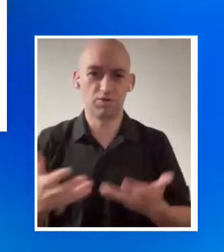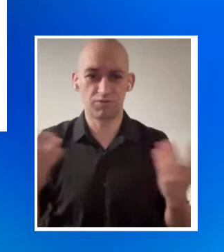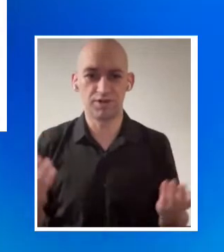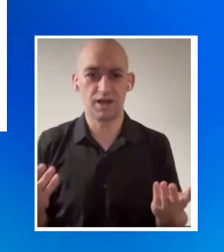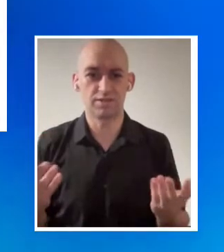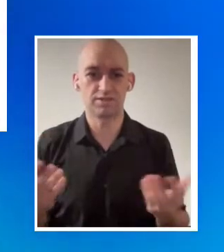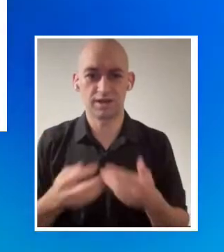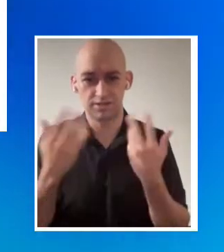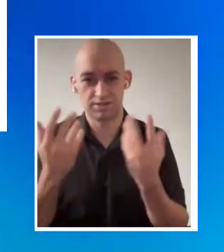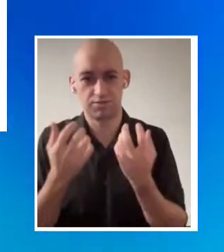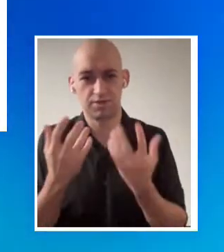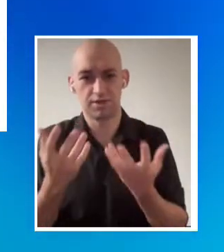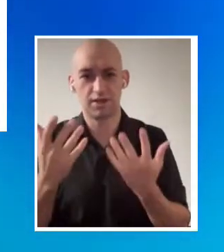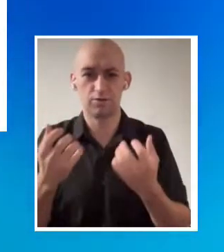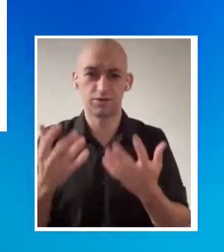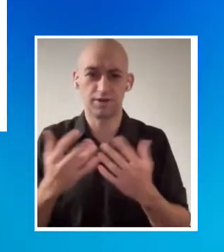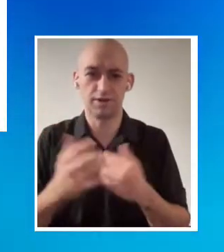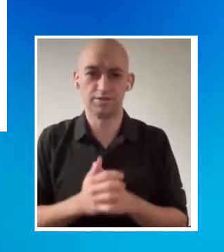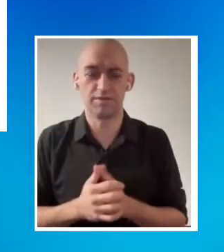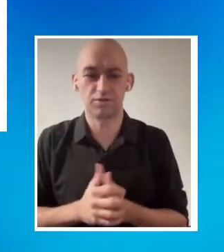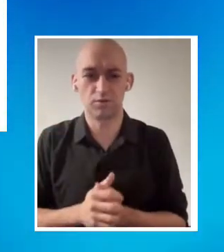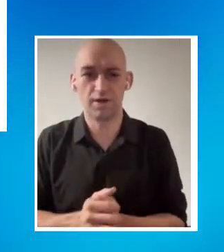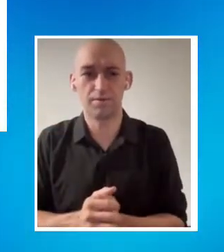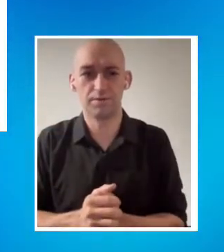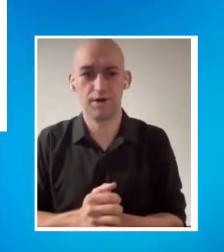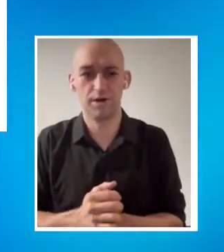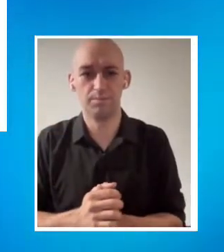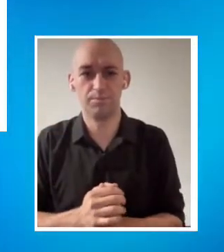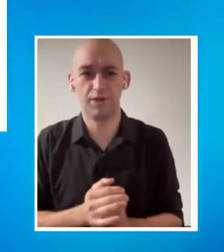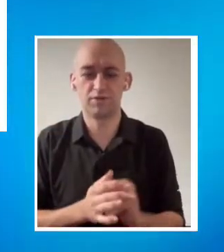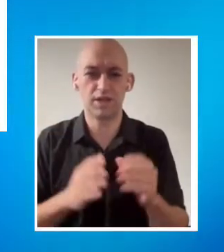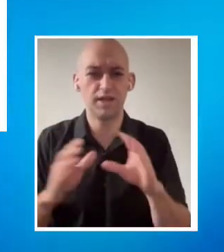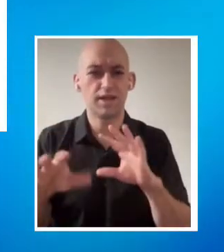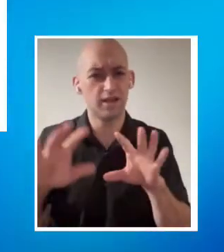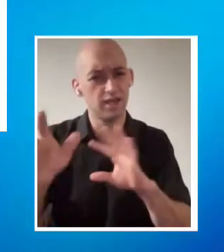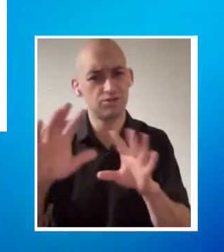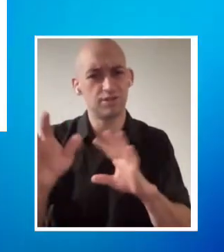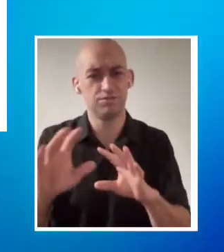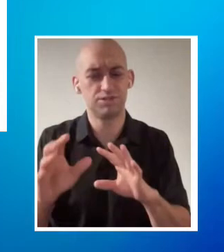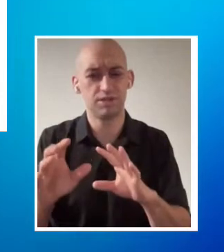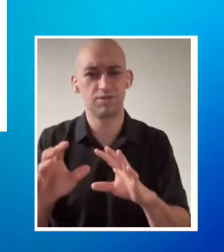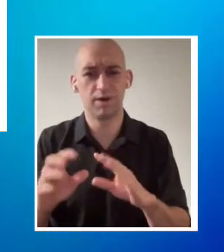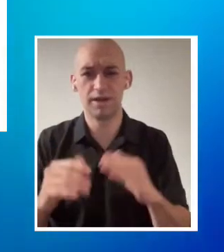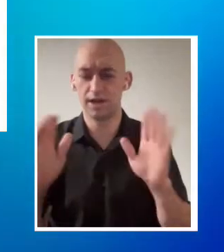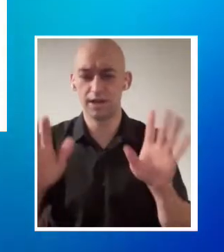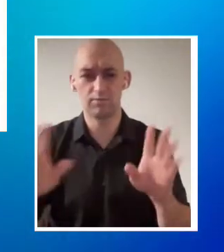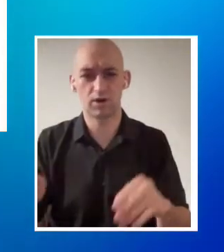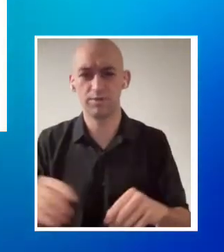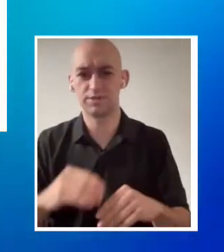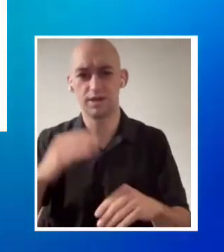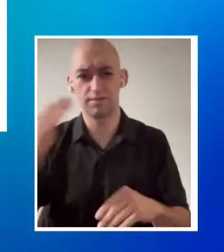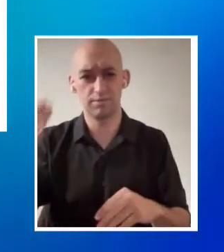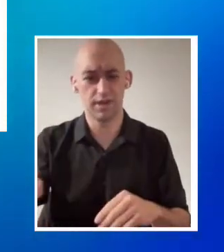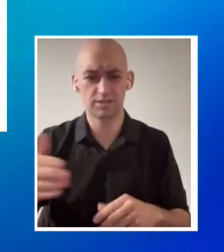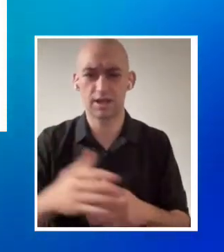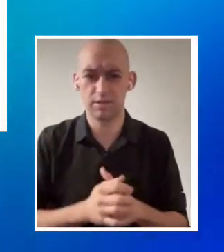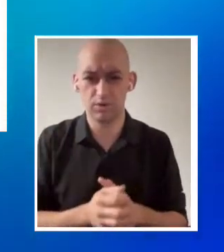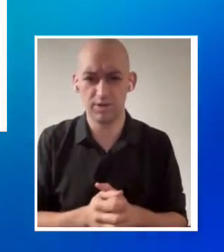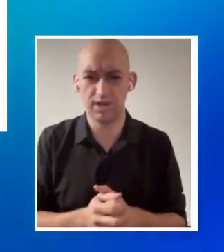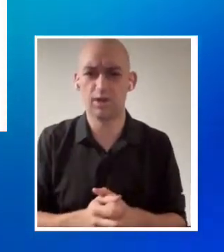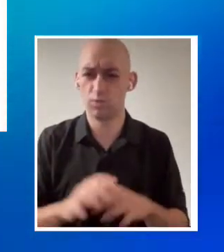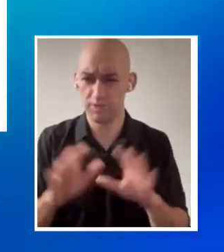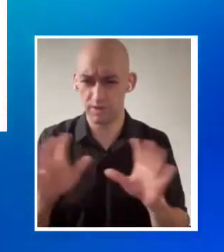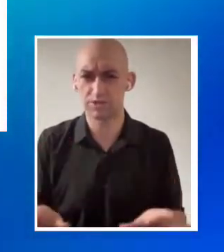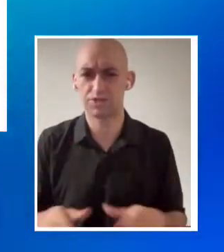Obviously we'd prefer to not sign because it really kind of hurts our hands after a while. But if there's any kind of issues that you see with mine, I can promise that the next time